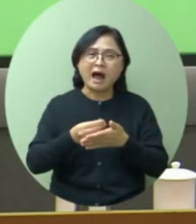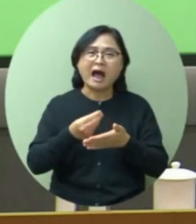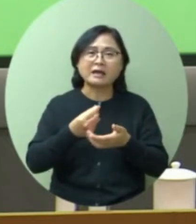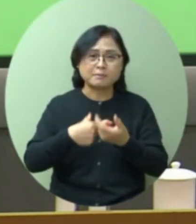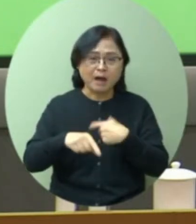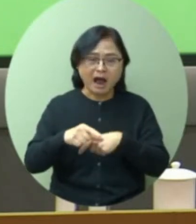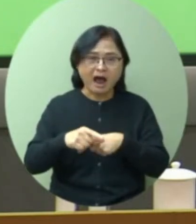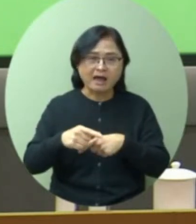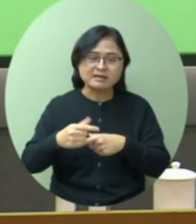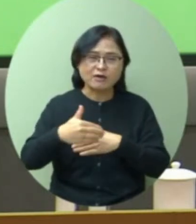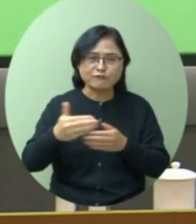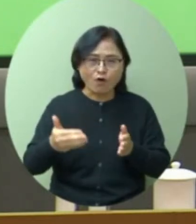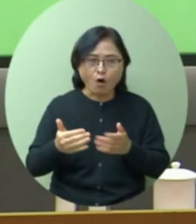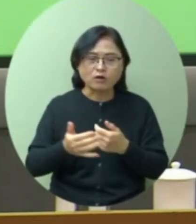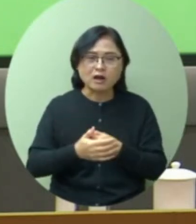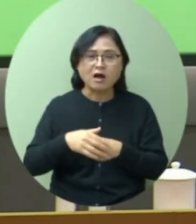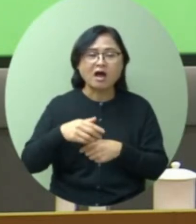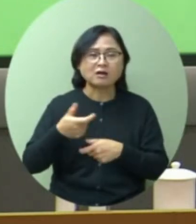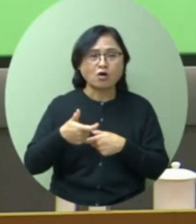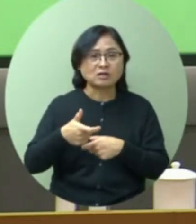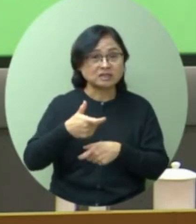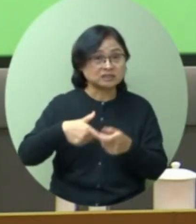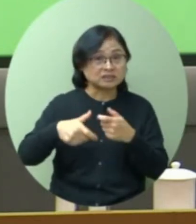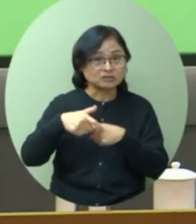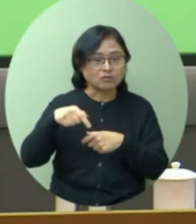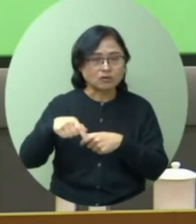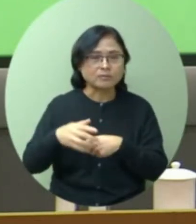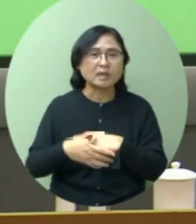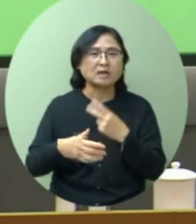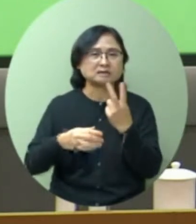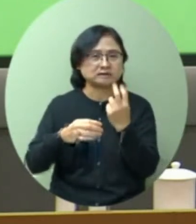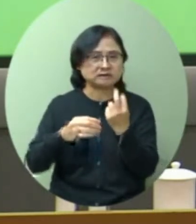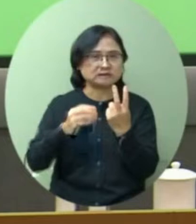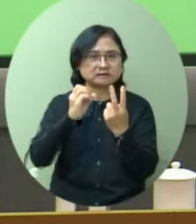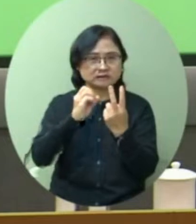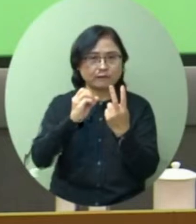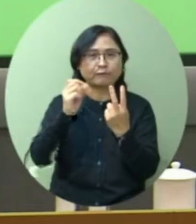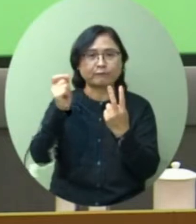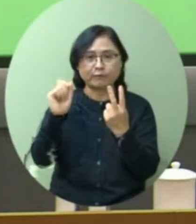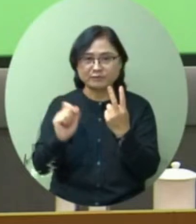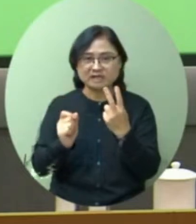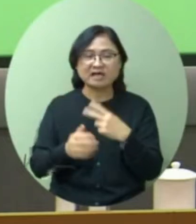Our country makes up at least 20% of the commodity trading market in Asia.